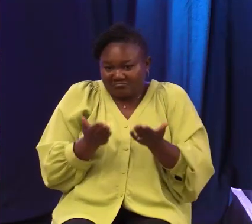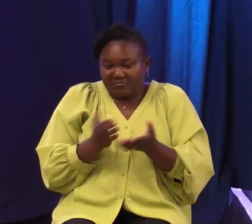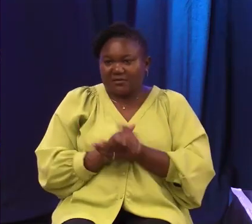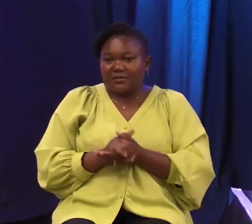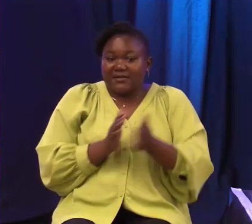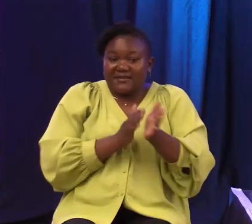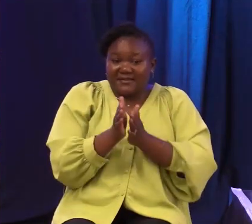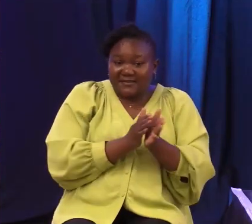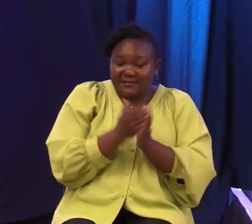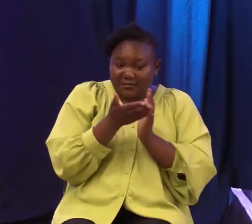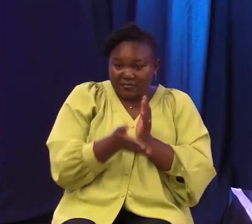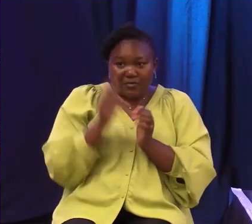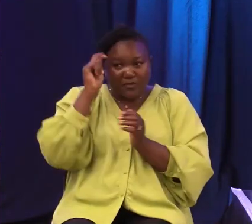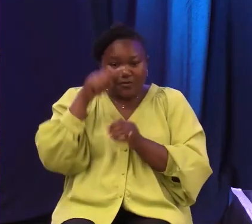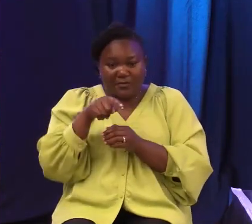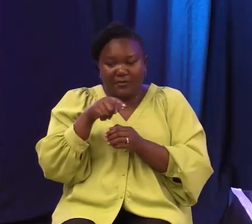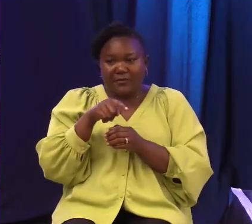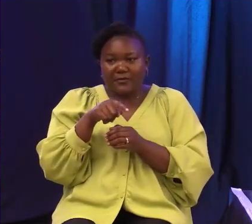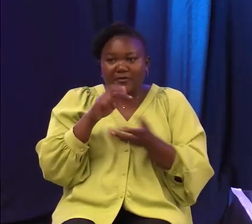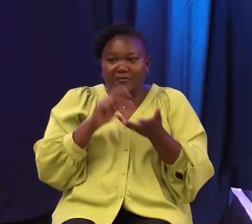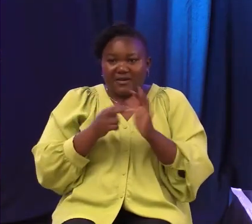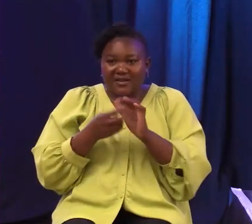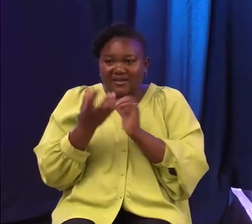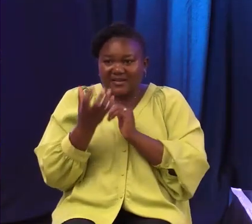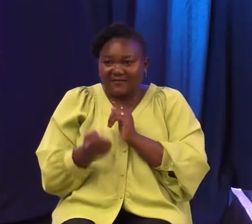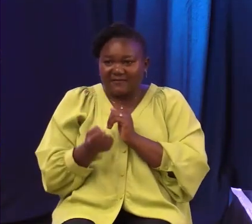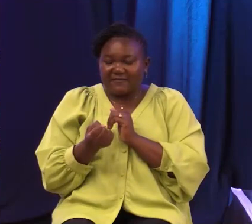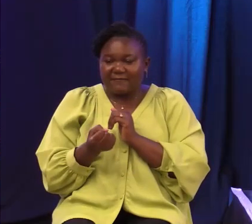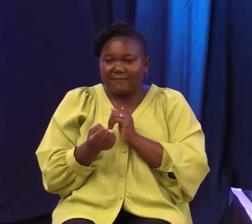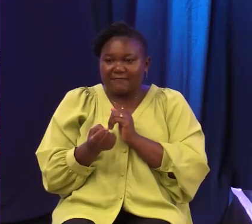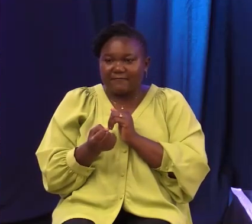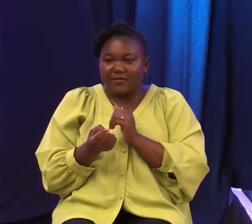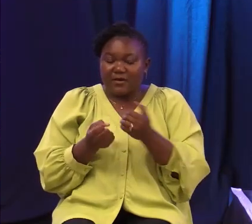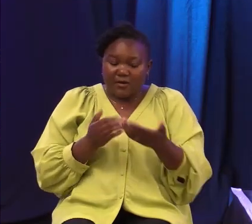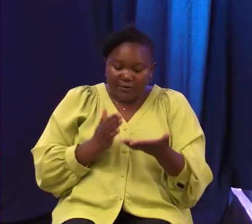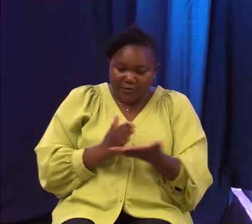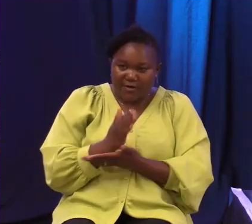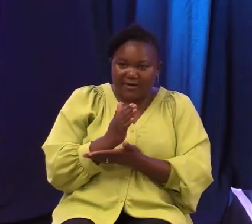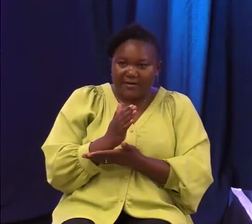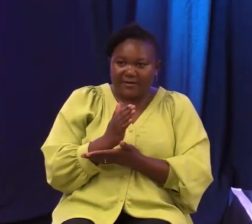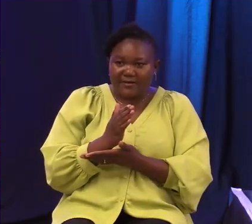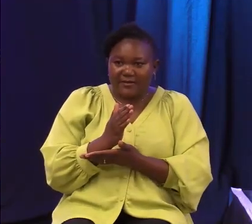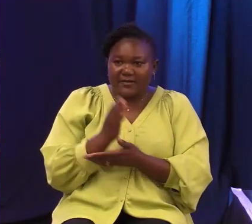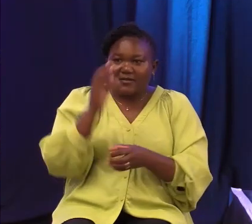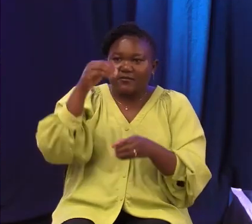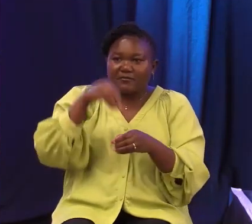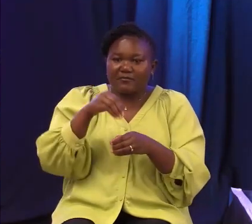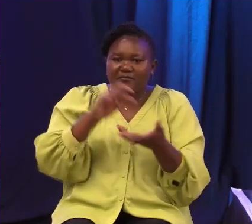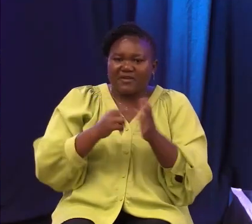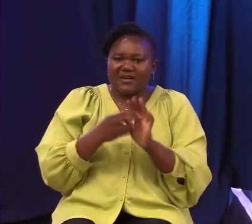The interest theory, on the other hand, holds the view that rights are based on